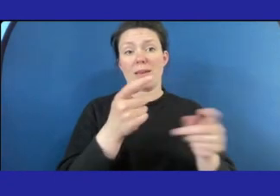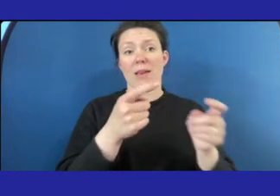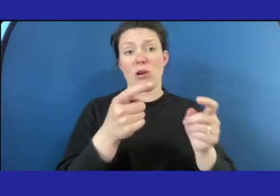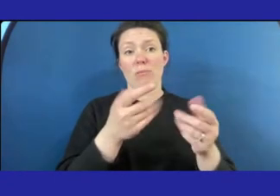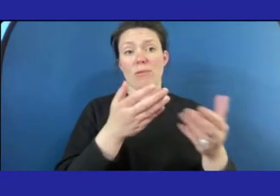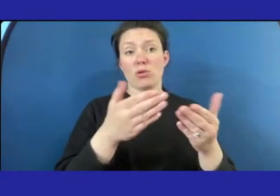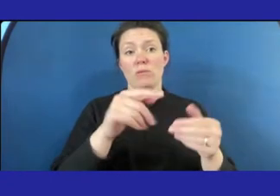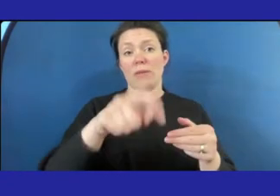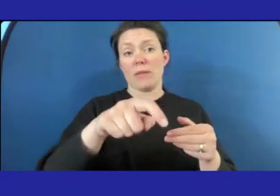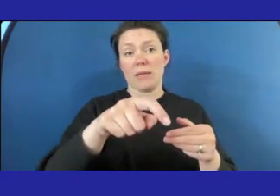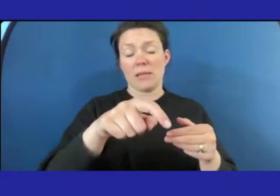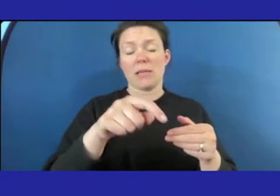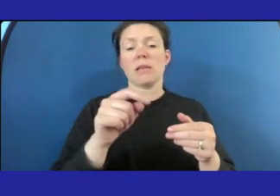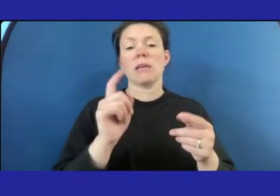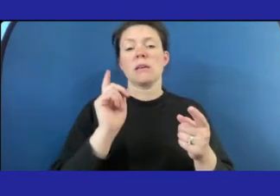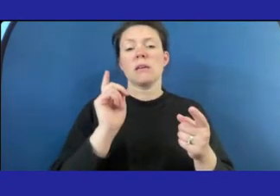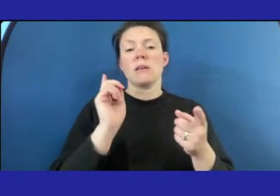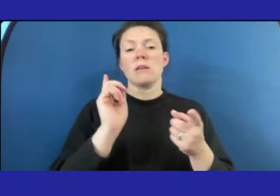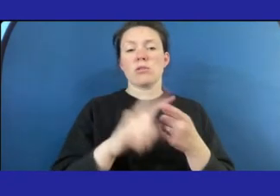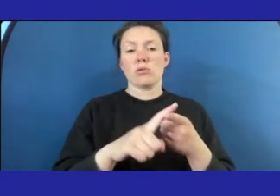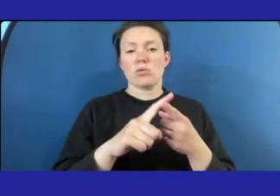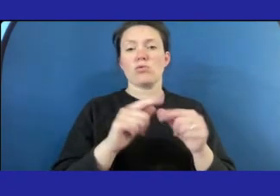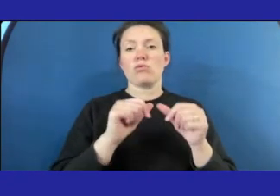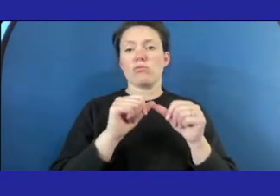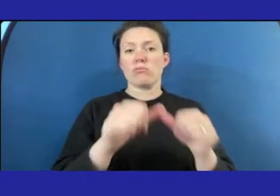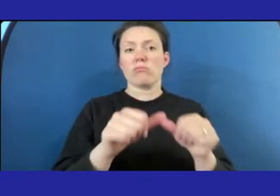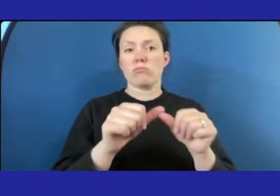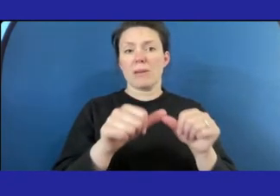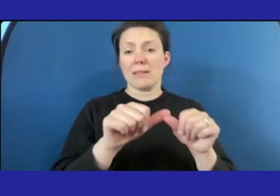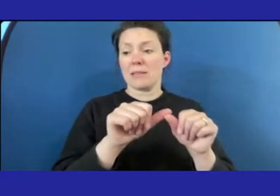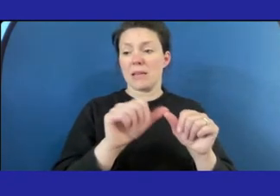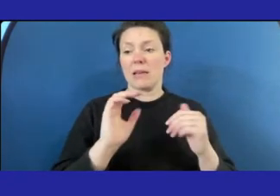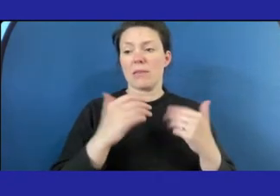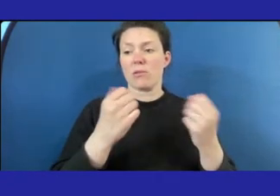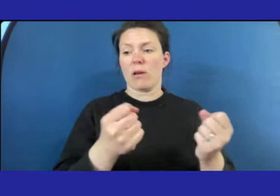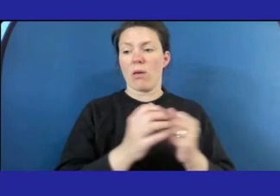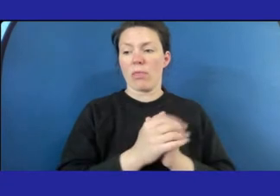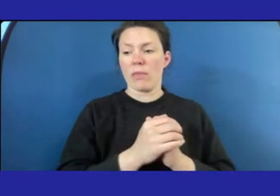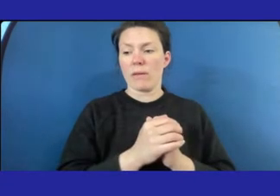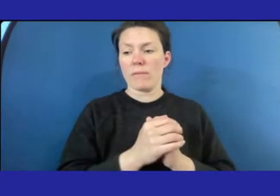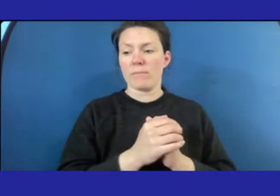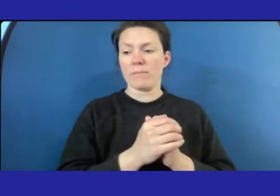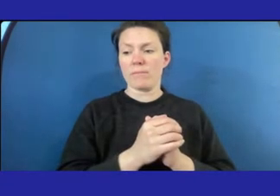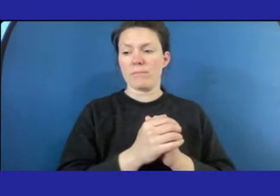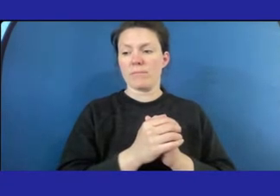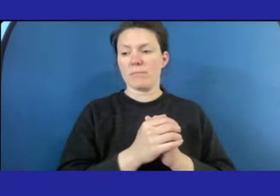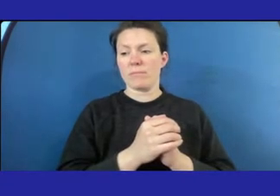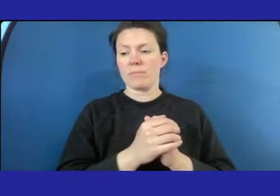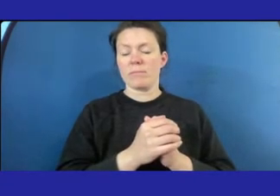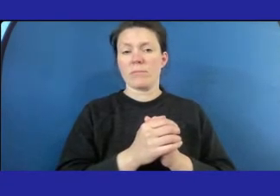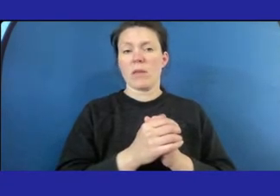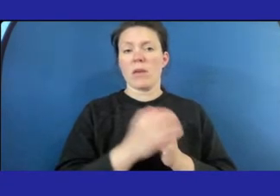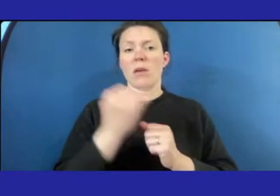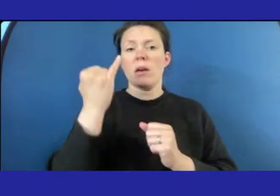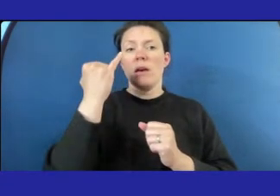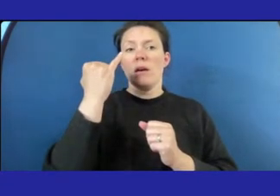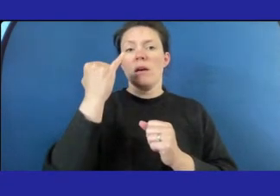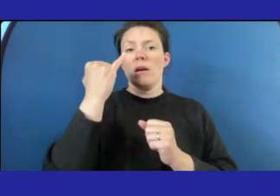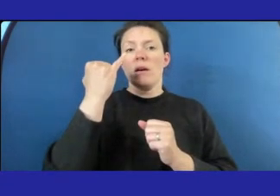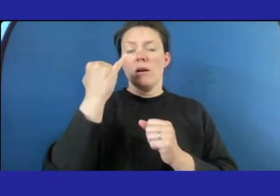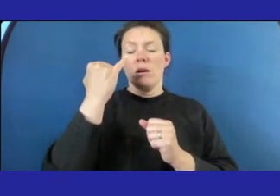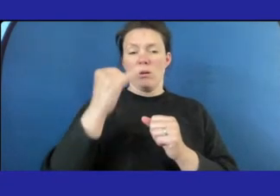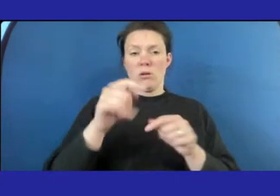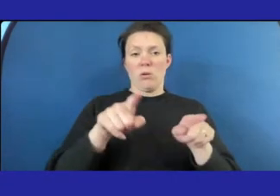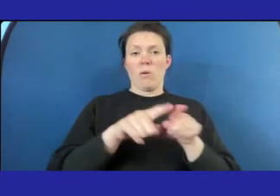they need to stay and maintain health. And we also have been working and looking